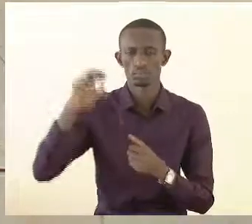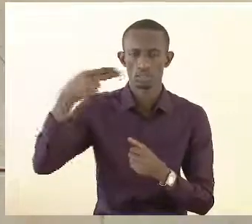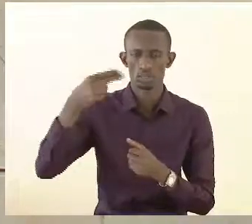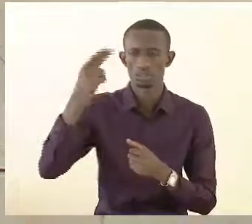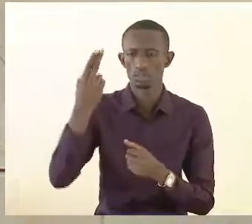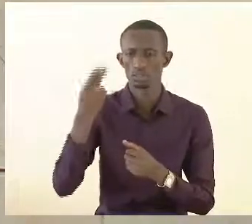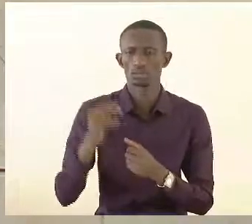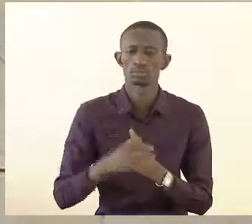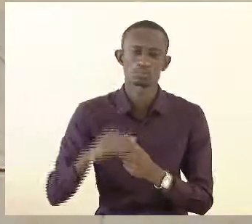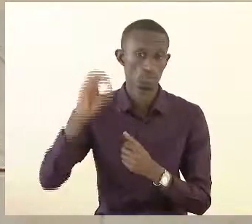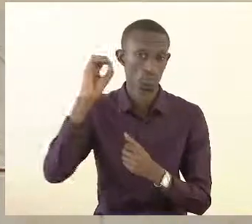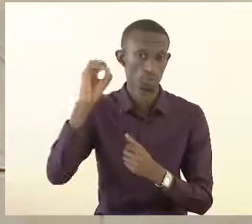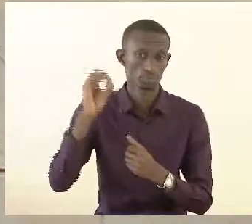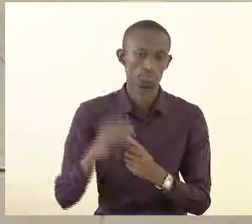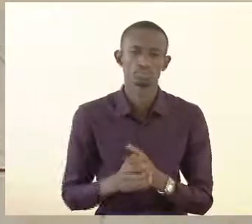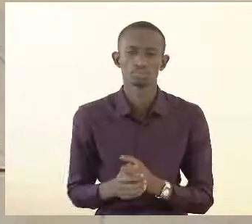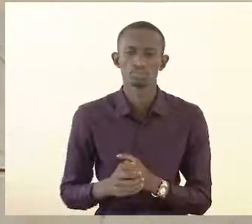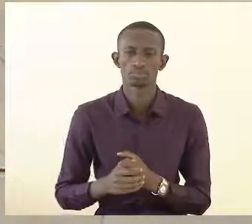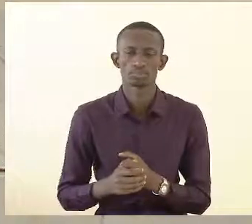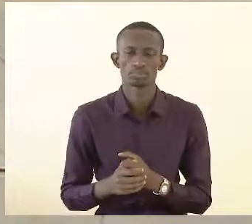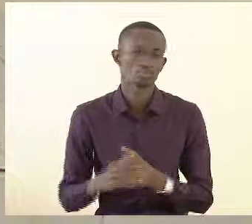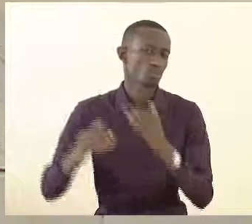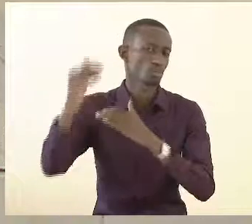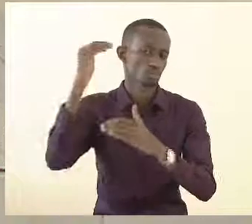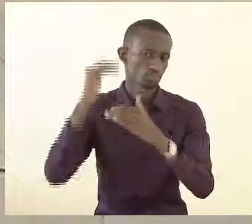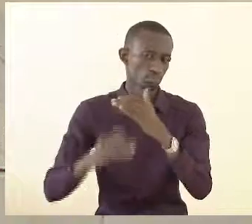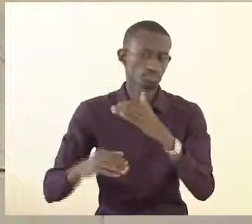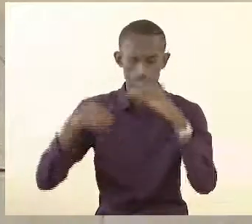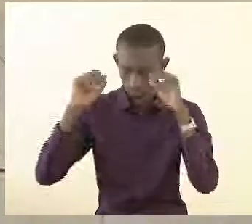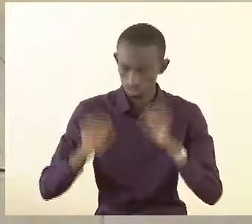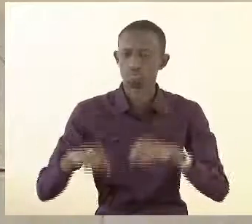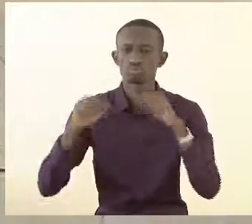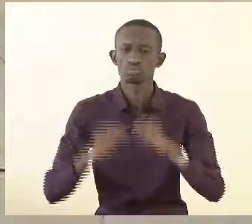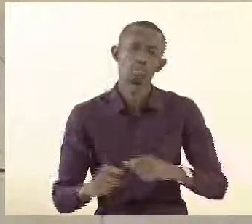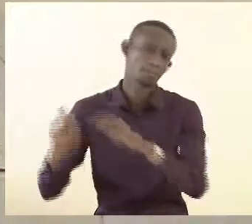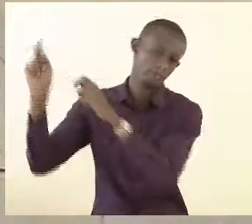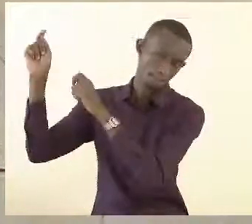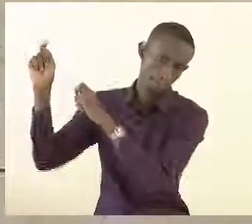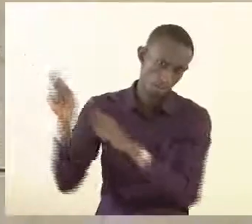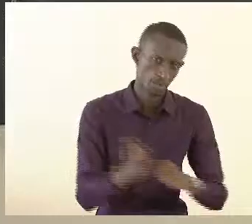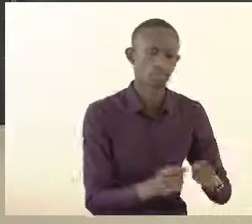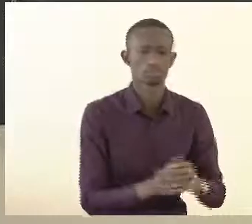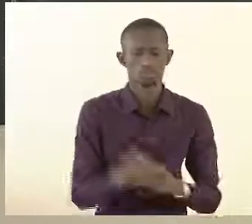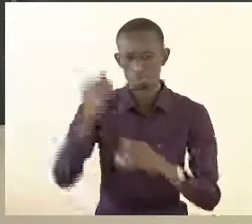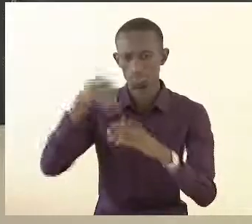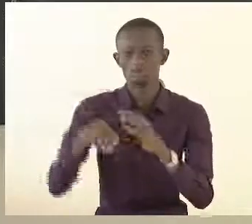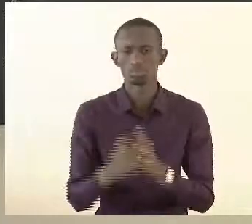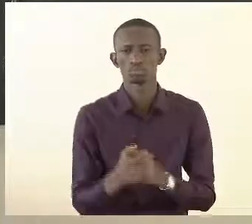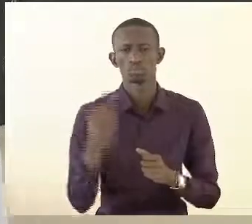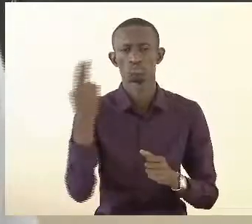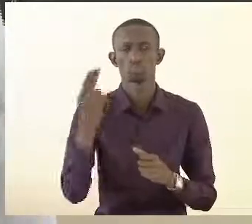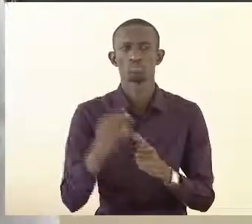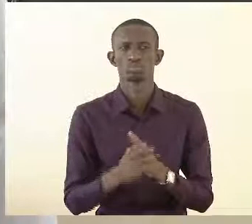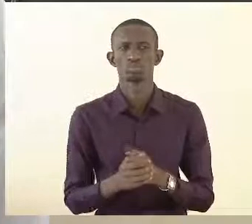And then the compound, we can transform it into a Grignard reagent if we add